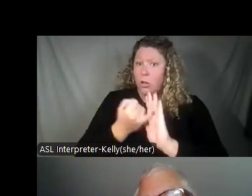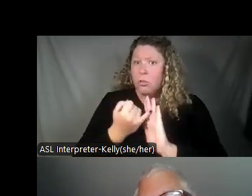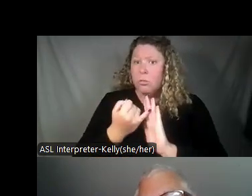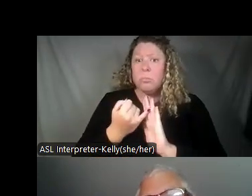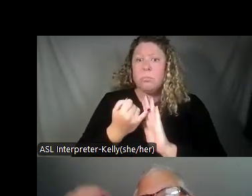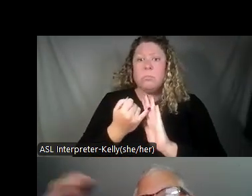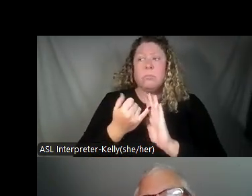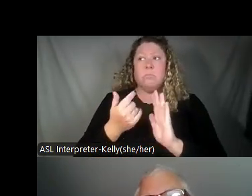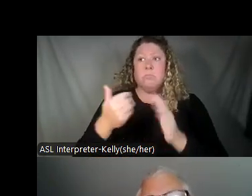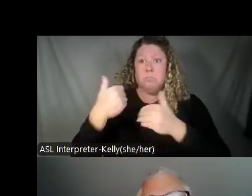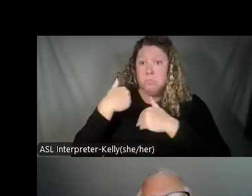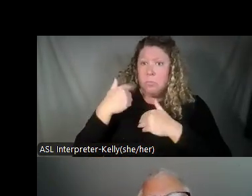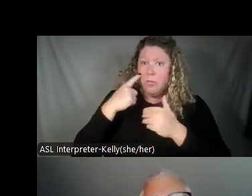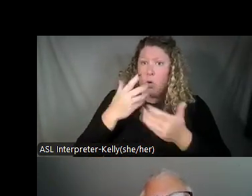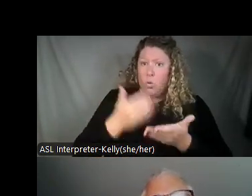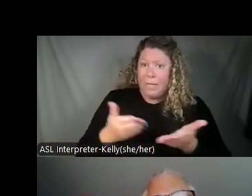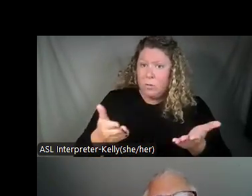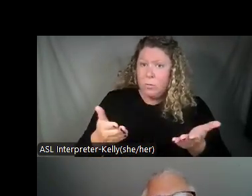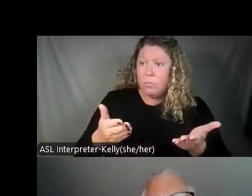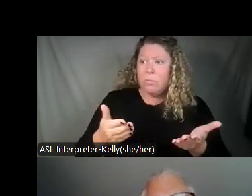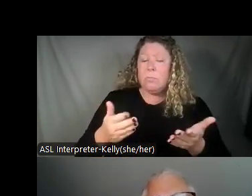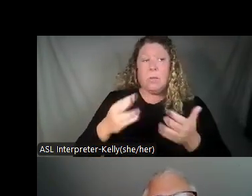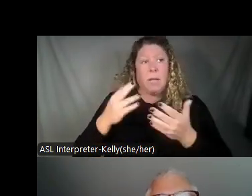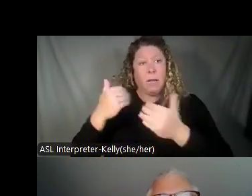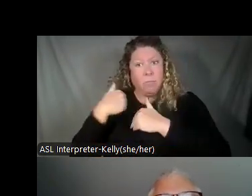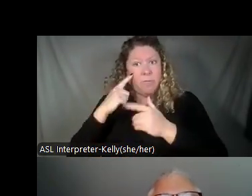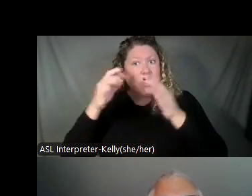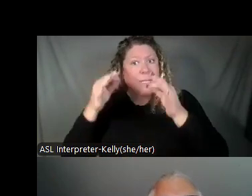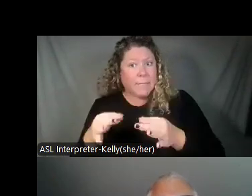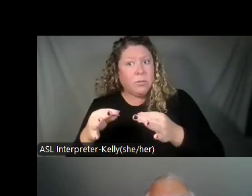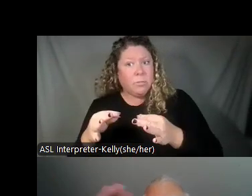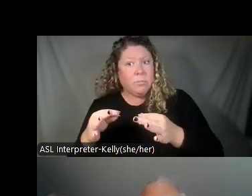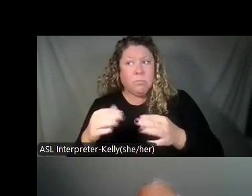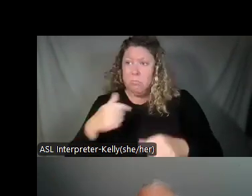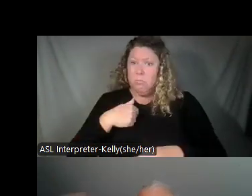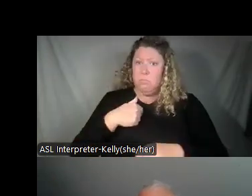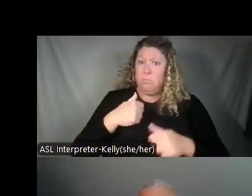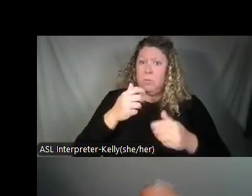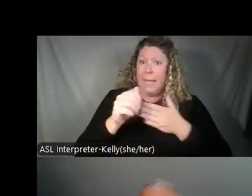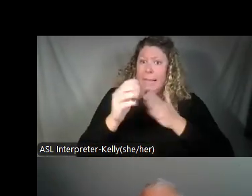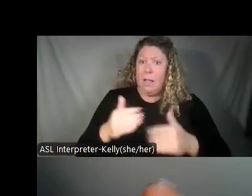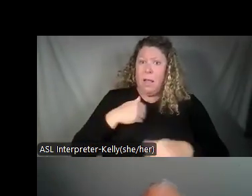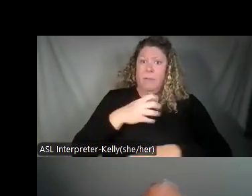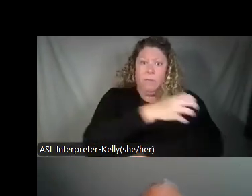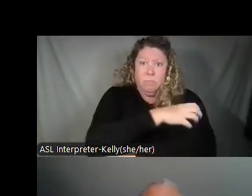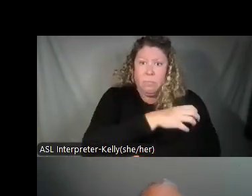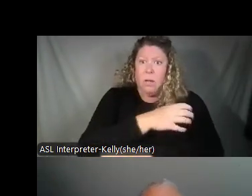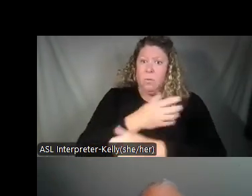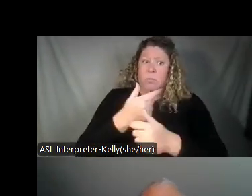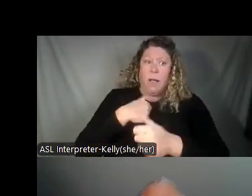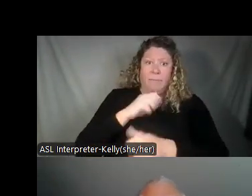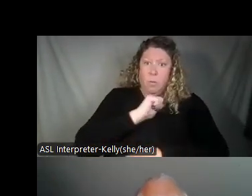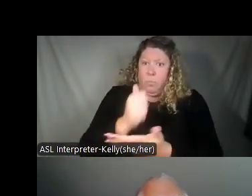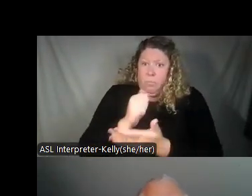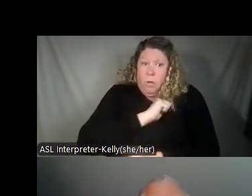resources and the decisions. They have the authority and approval. And since they're the captain of that, they need to be able